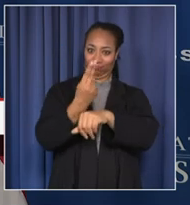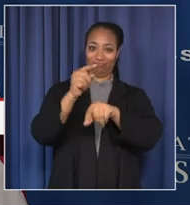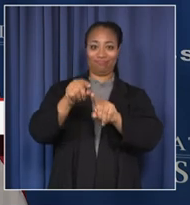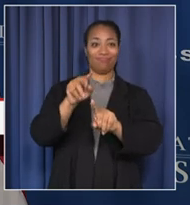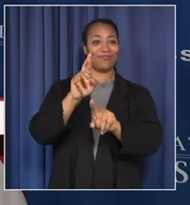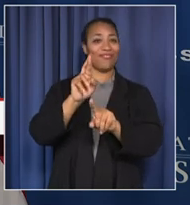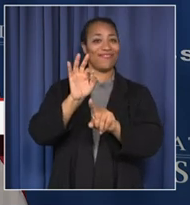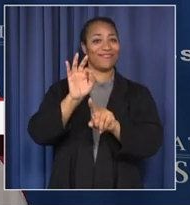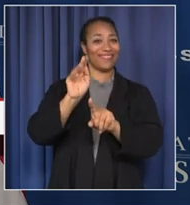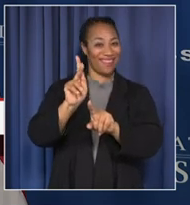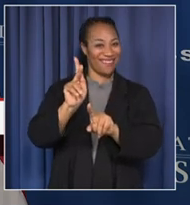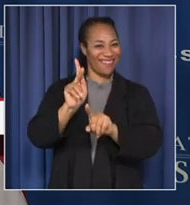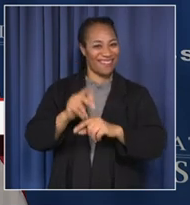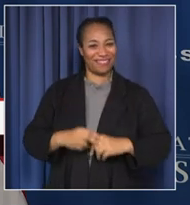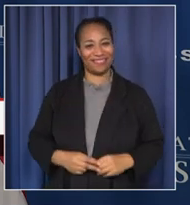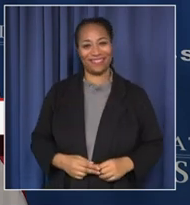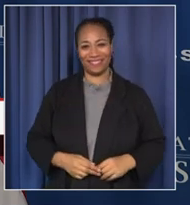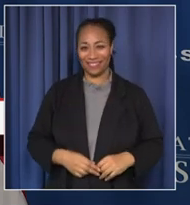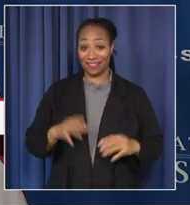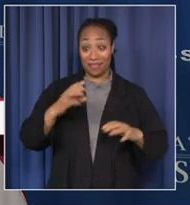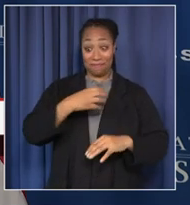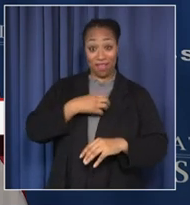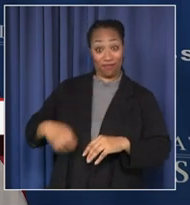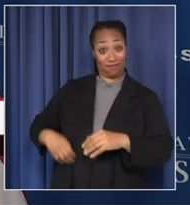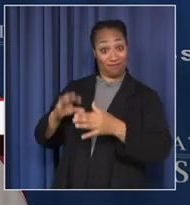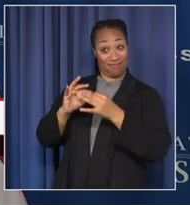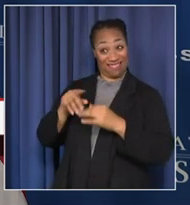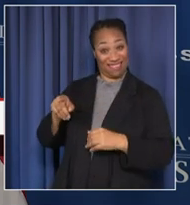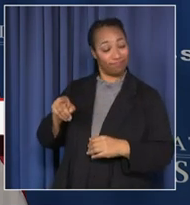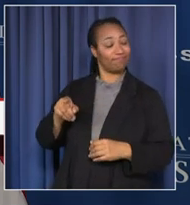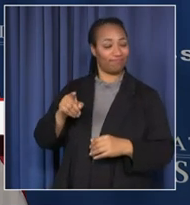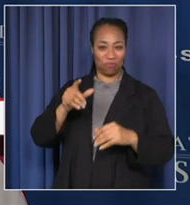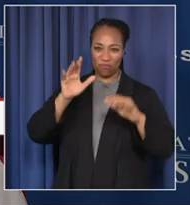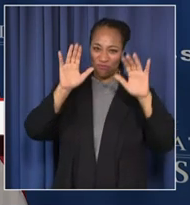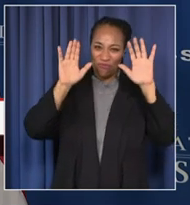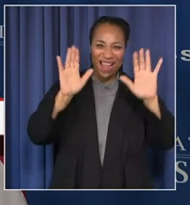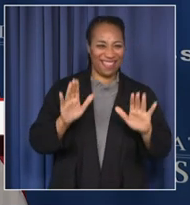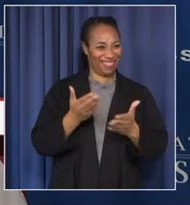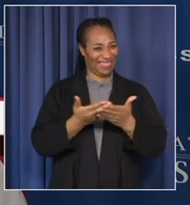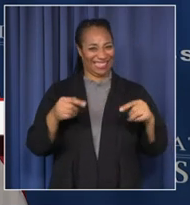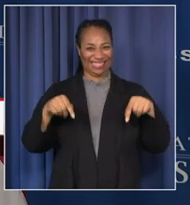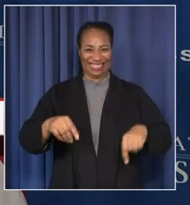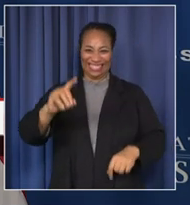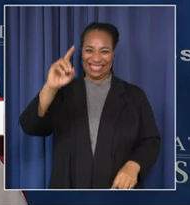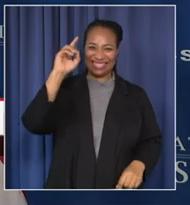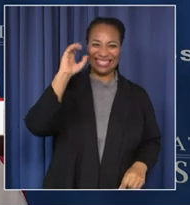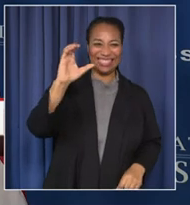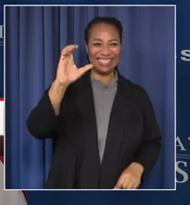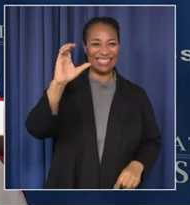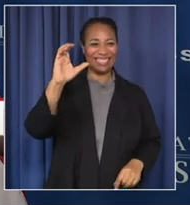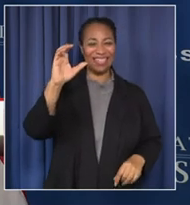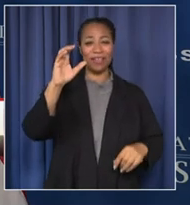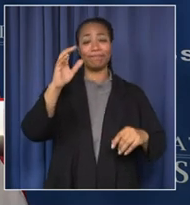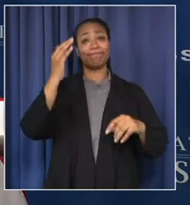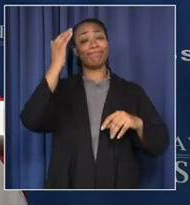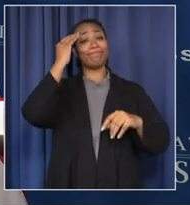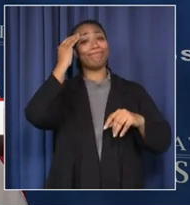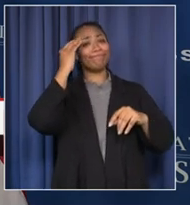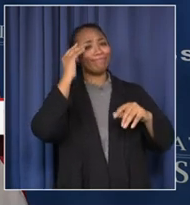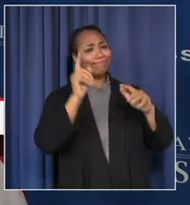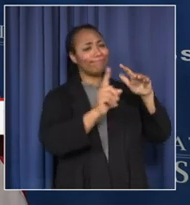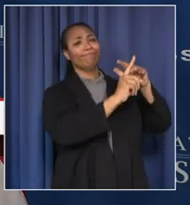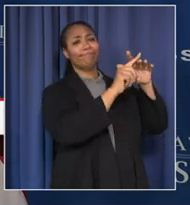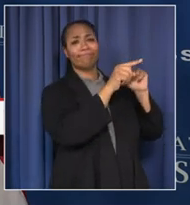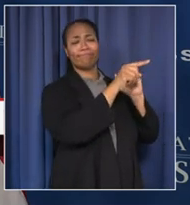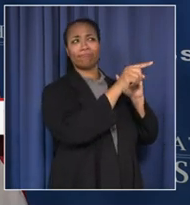some not-so-nice things about the city in which she's led for the past decade. He's called it out for filth and decay, and